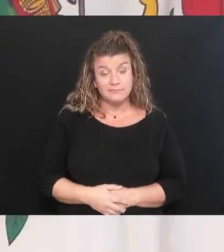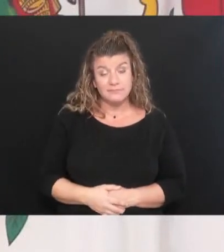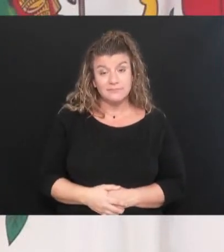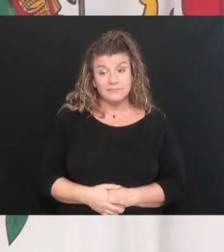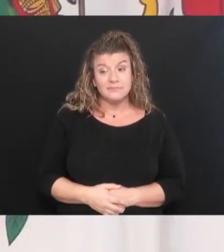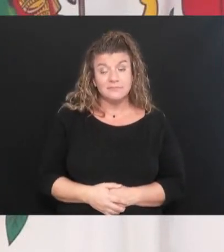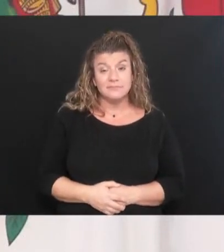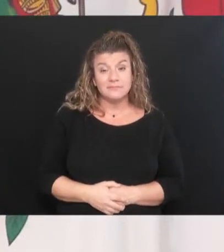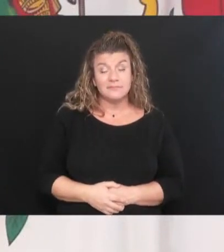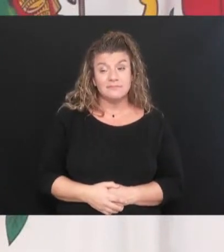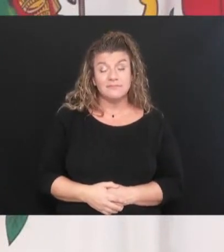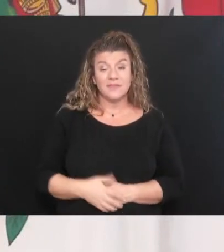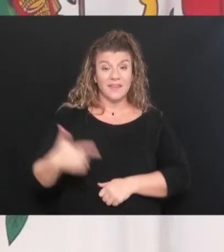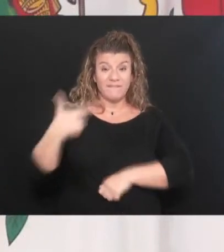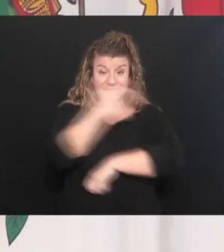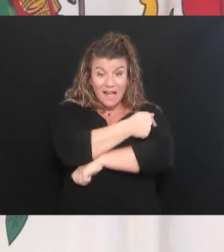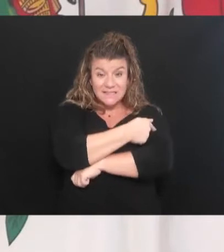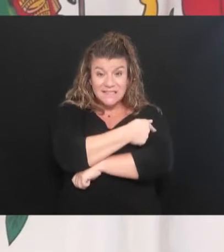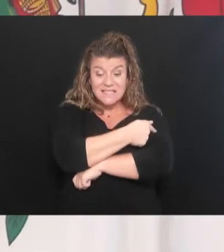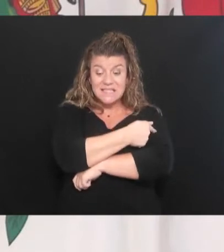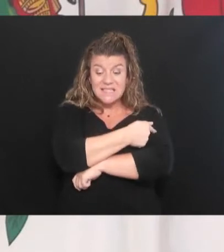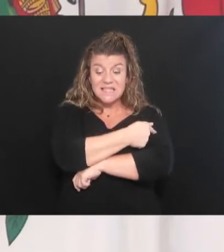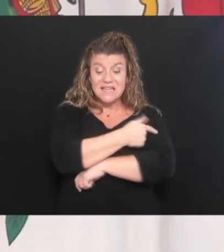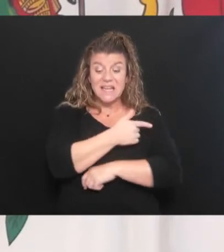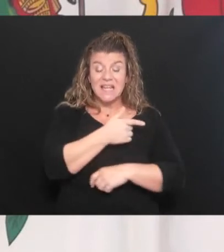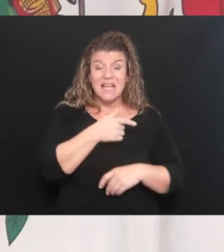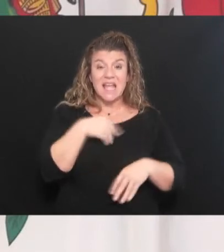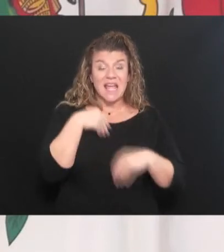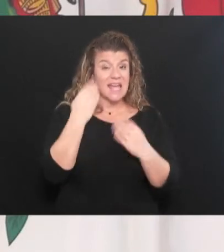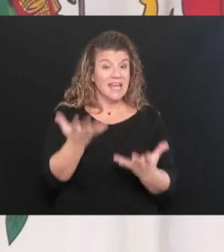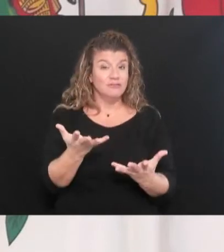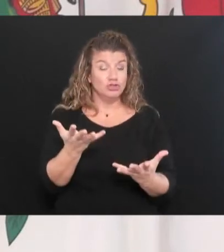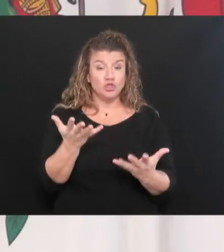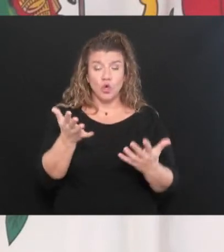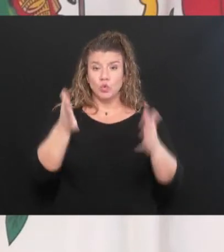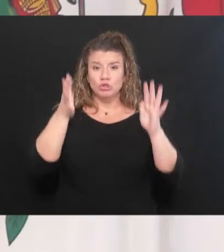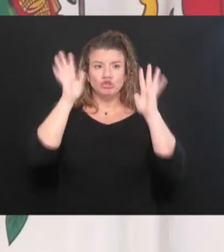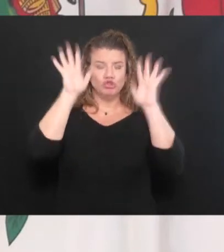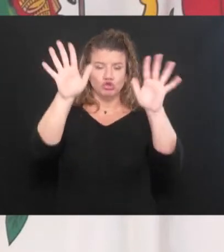I think the vaccine, gives you terrific